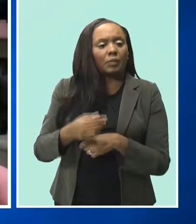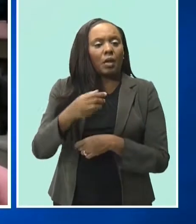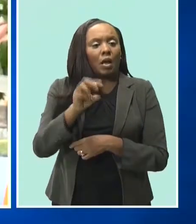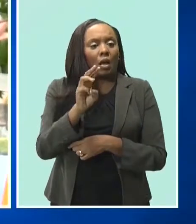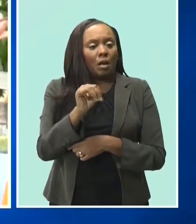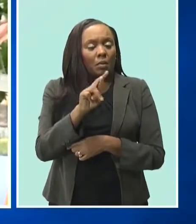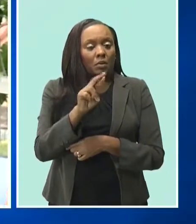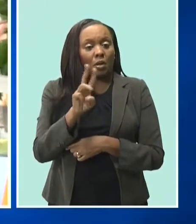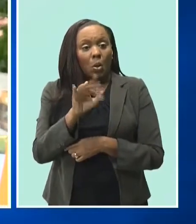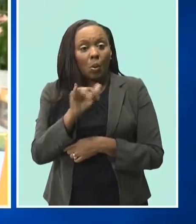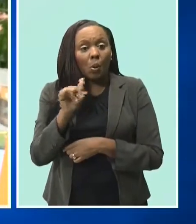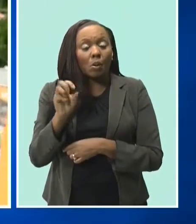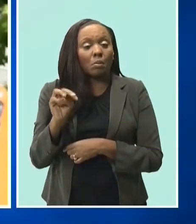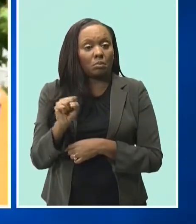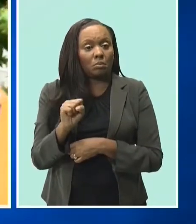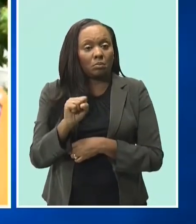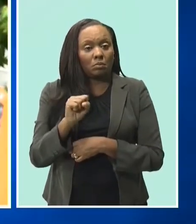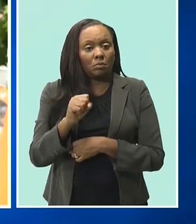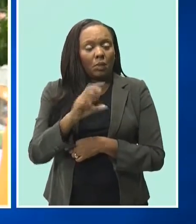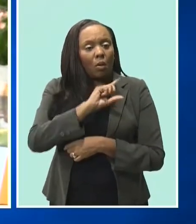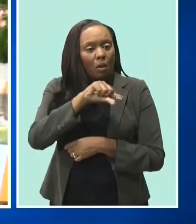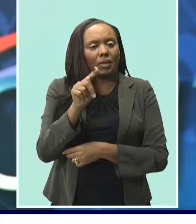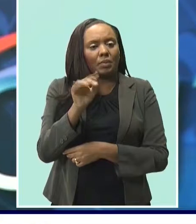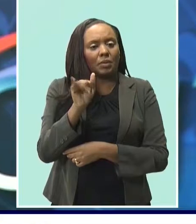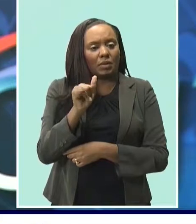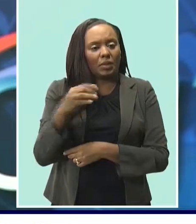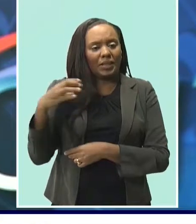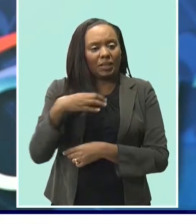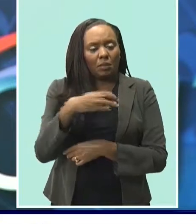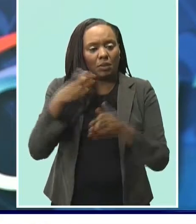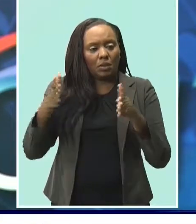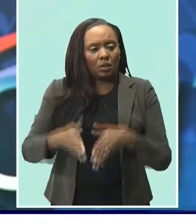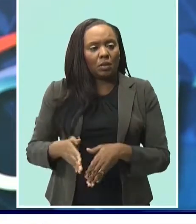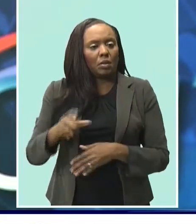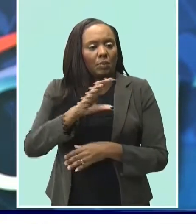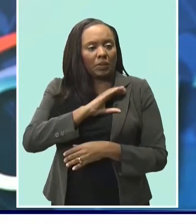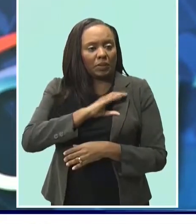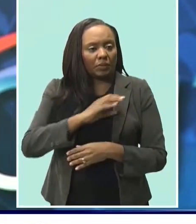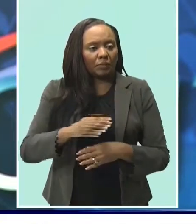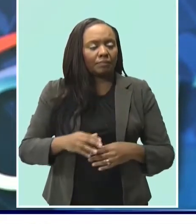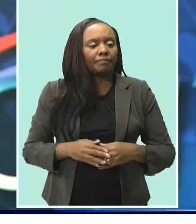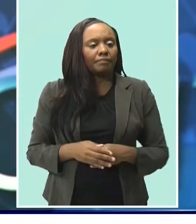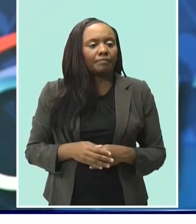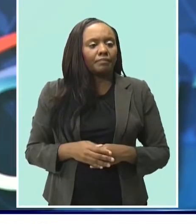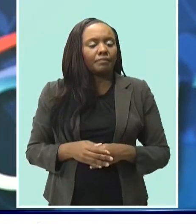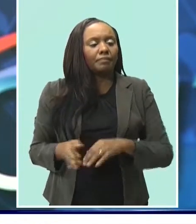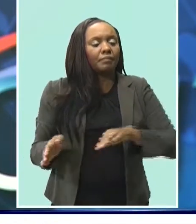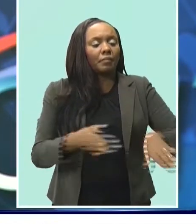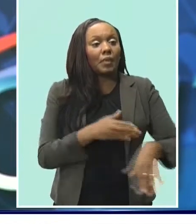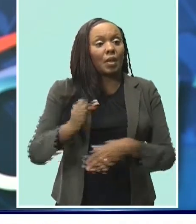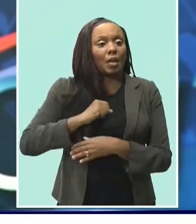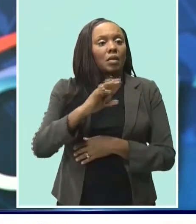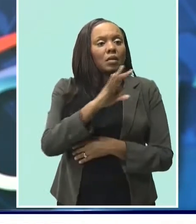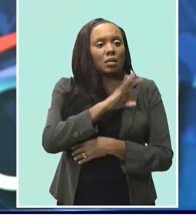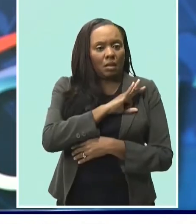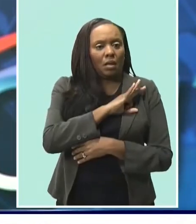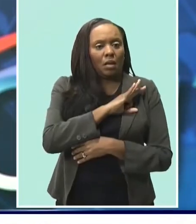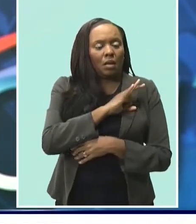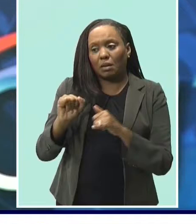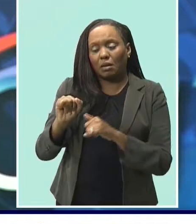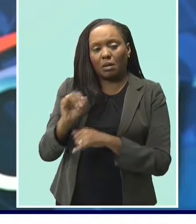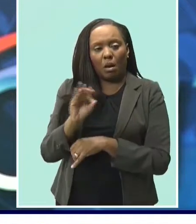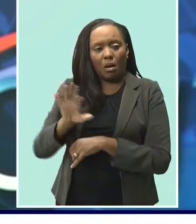In our top story, Attorney General Dale Marshall has responded to questions raised about the appointment of veteran policeman Oral Williams to the